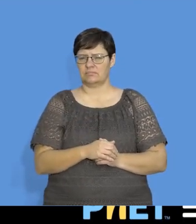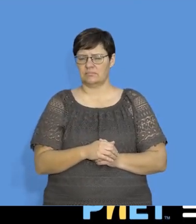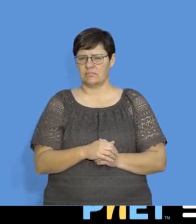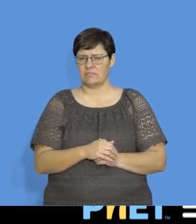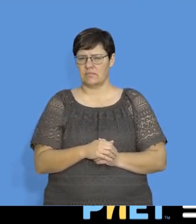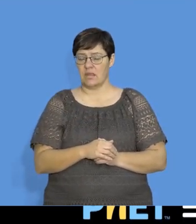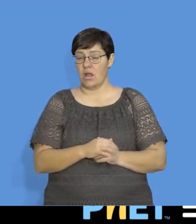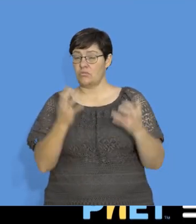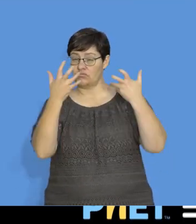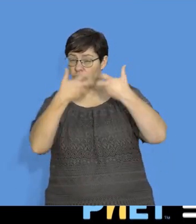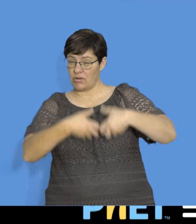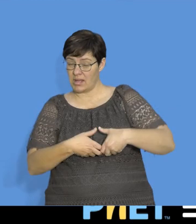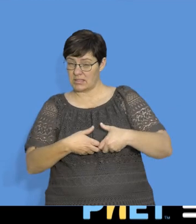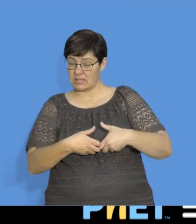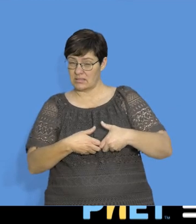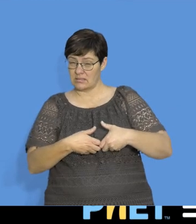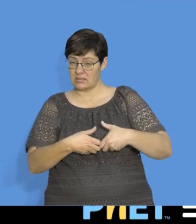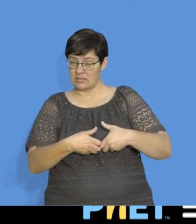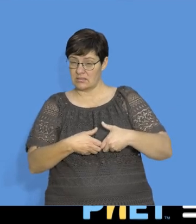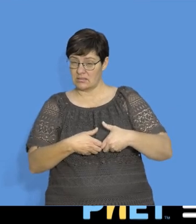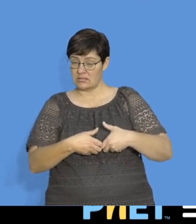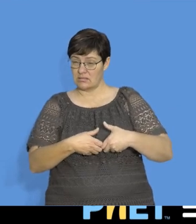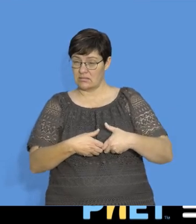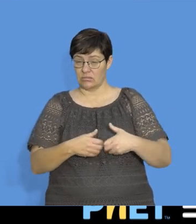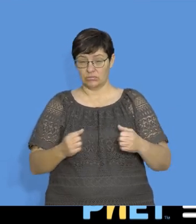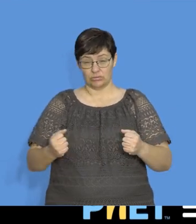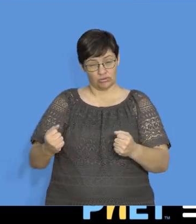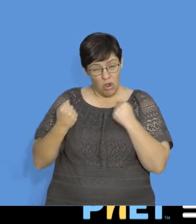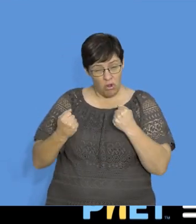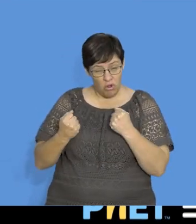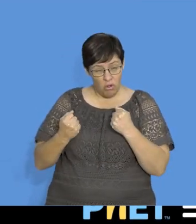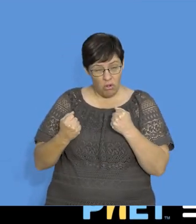can you guess the correlation coefficient? Is it a strong correlation?